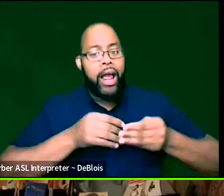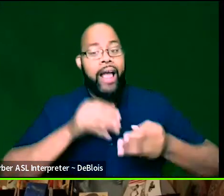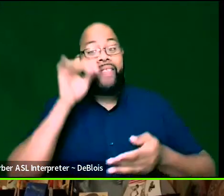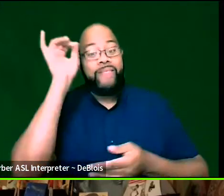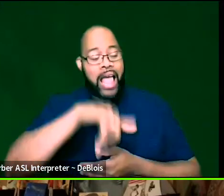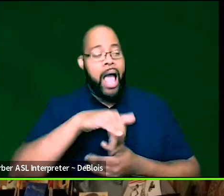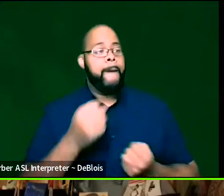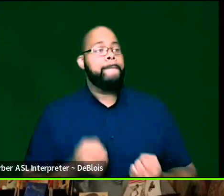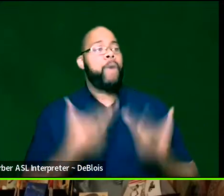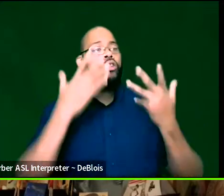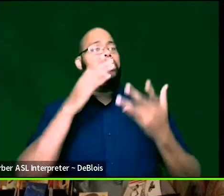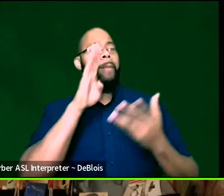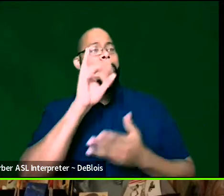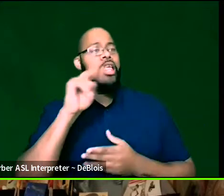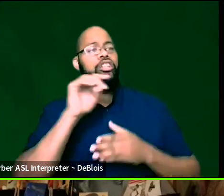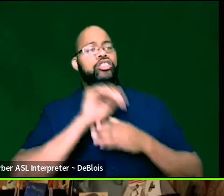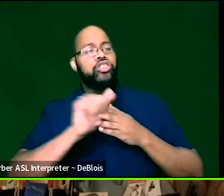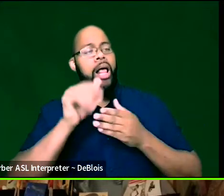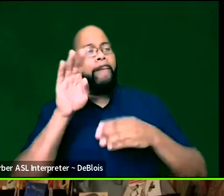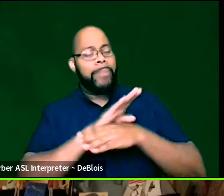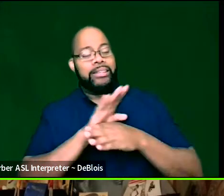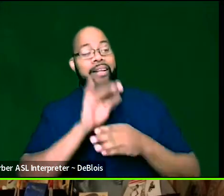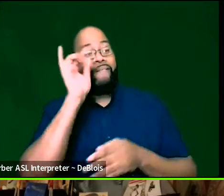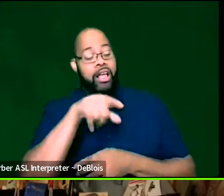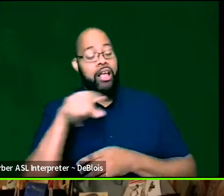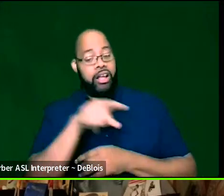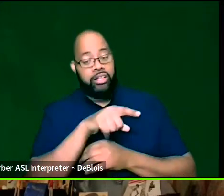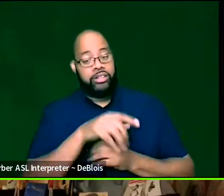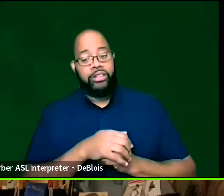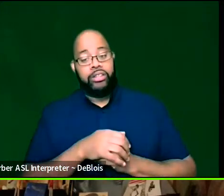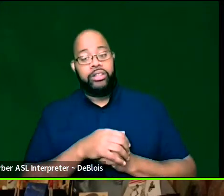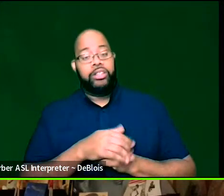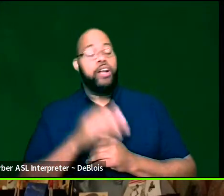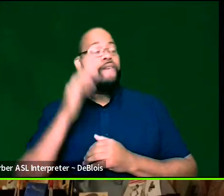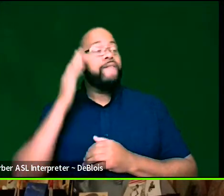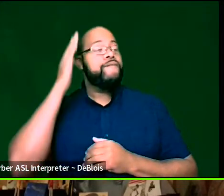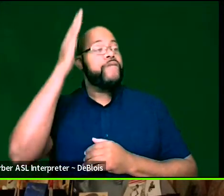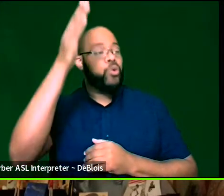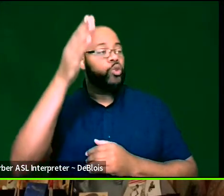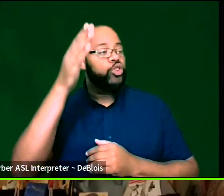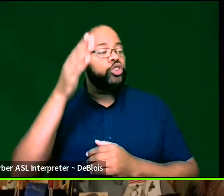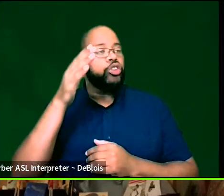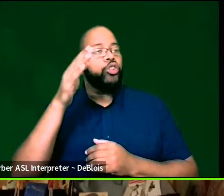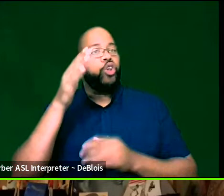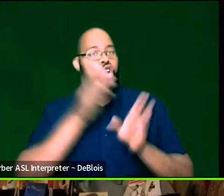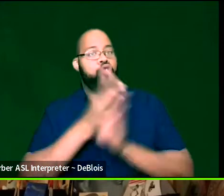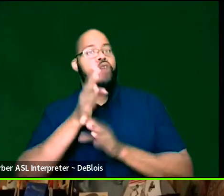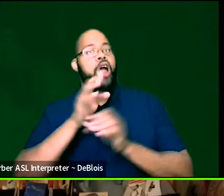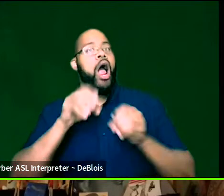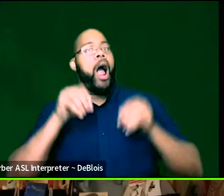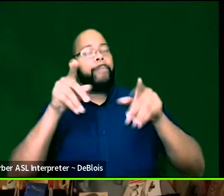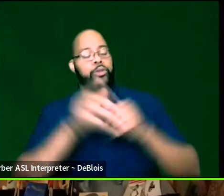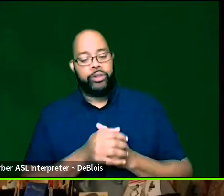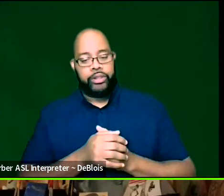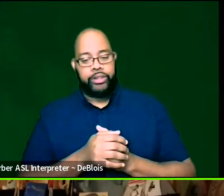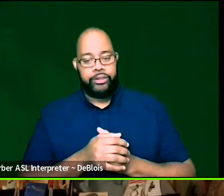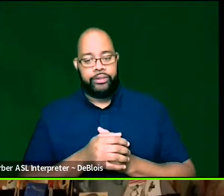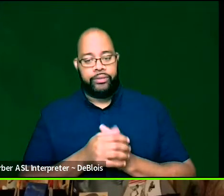are multi-billion-dollar industries, and those are future-looking career opportunities.